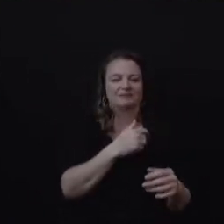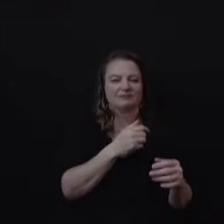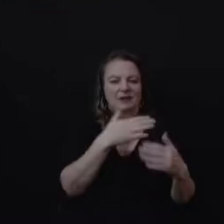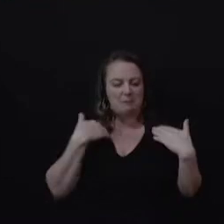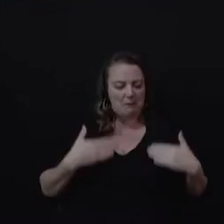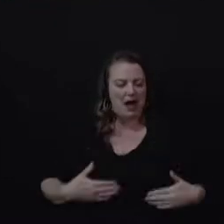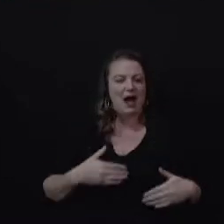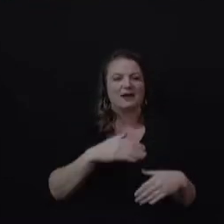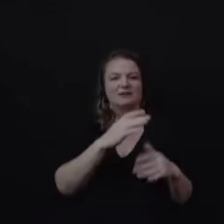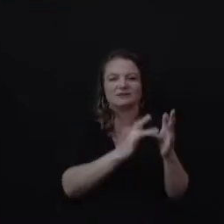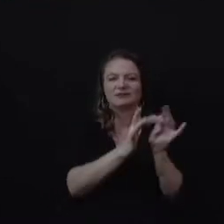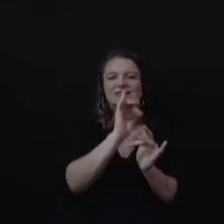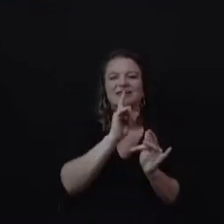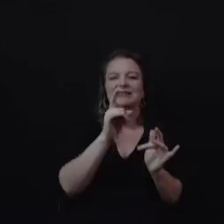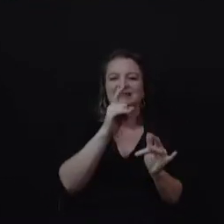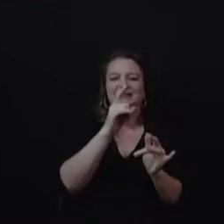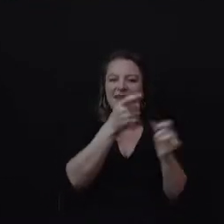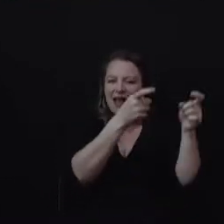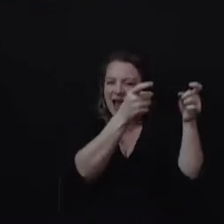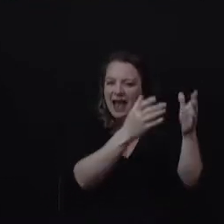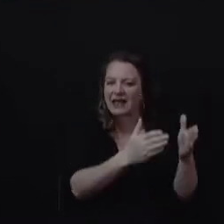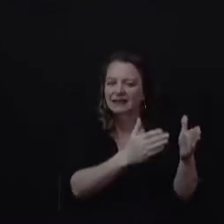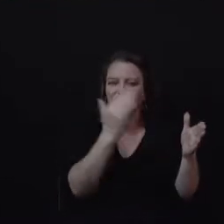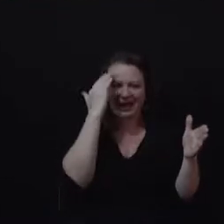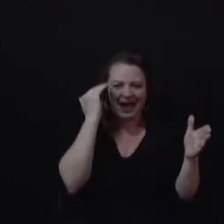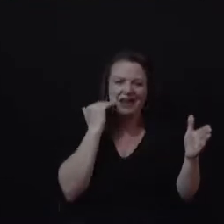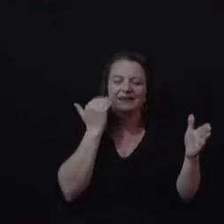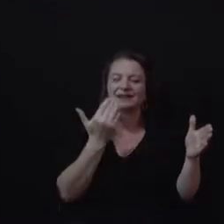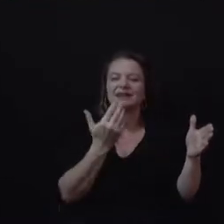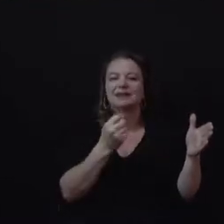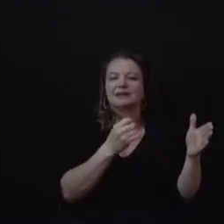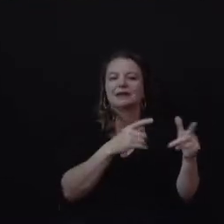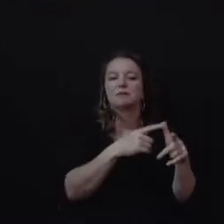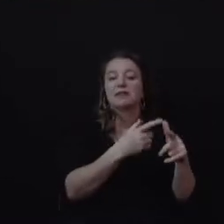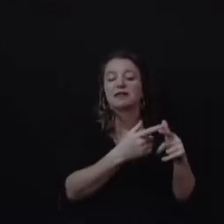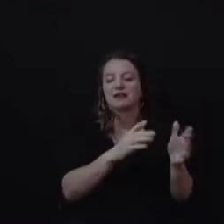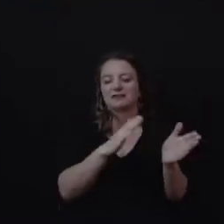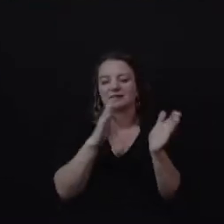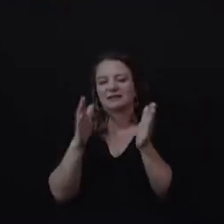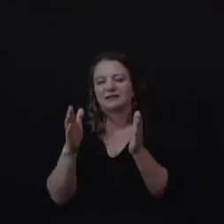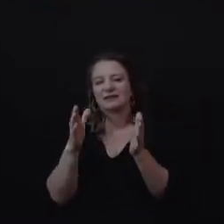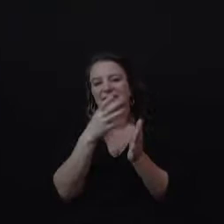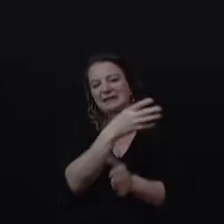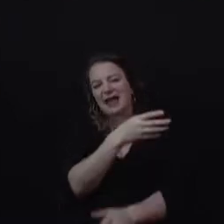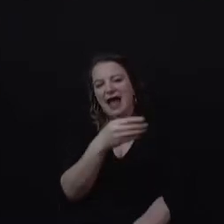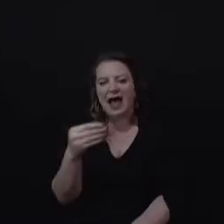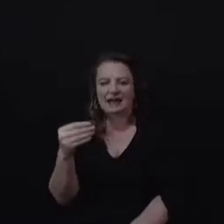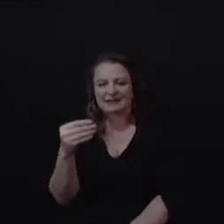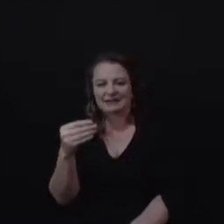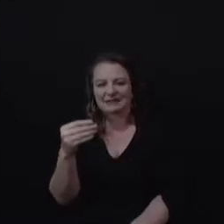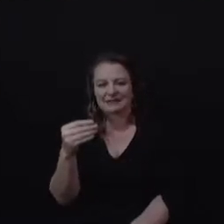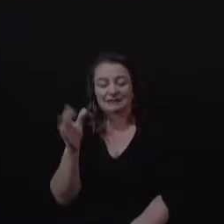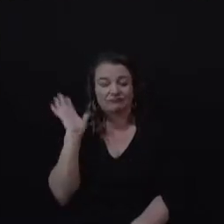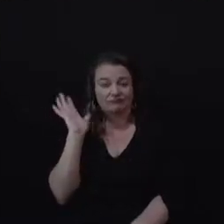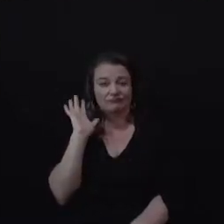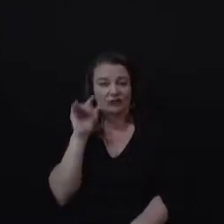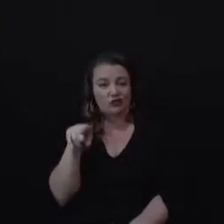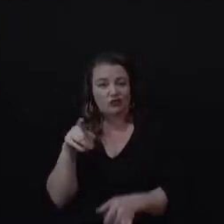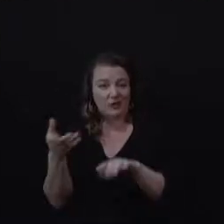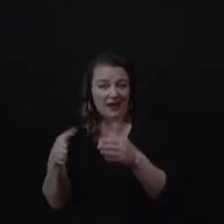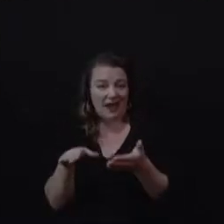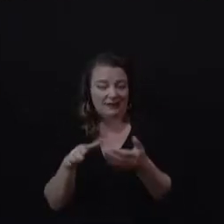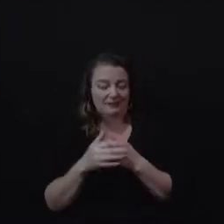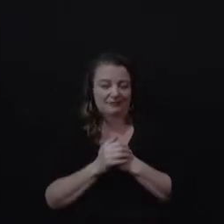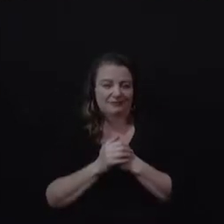he concludes chapter 1. But then he connects it and says, and you were dead. How would you like